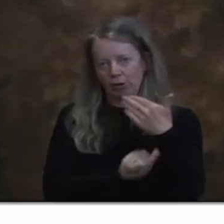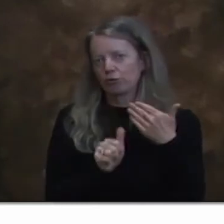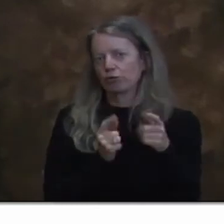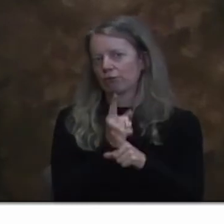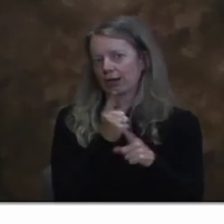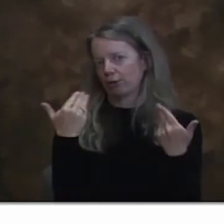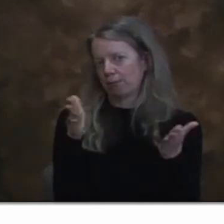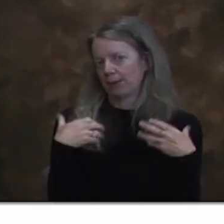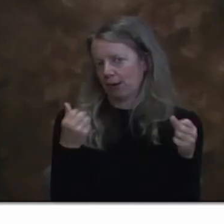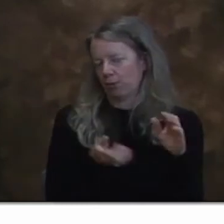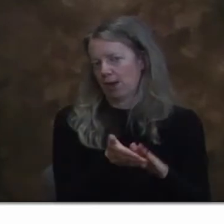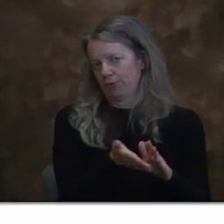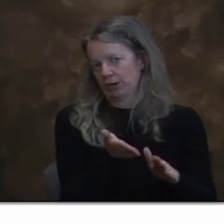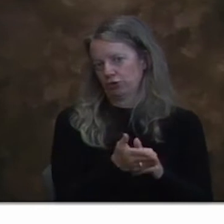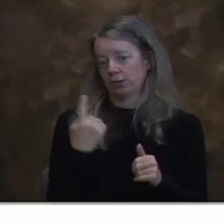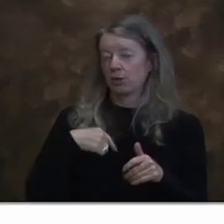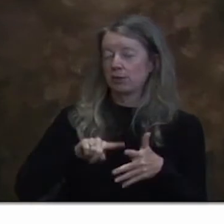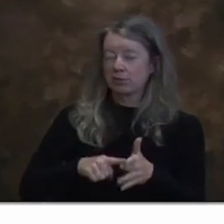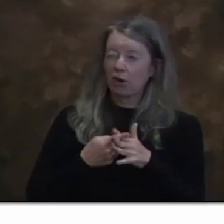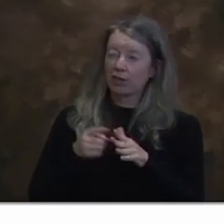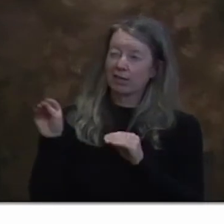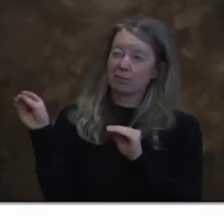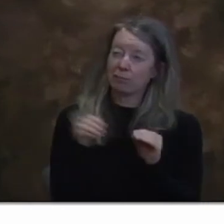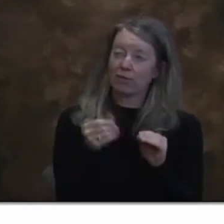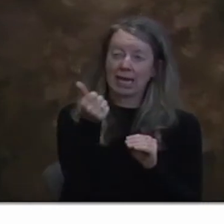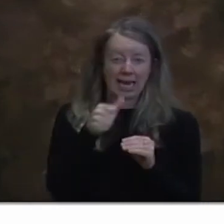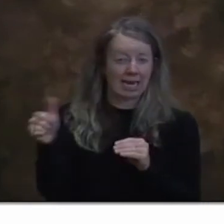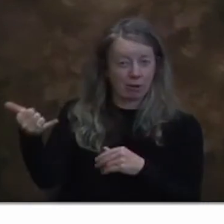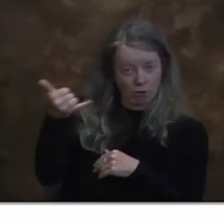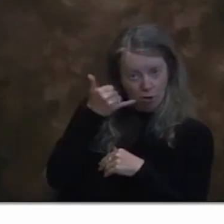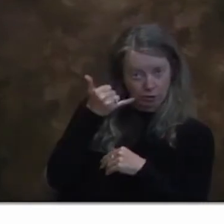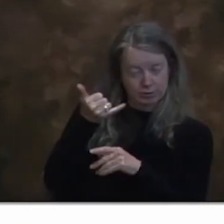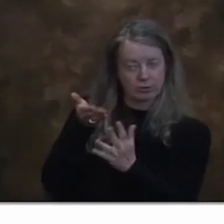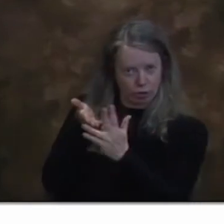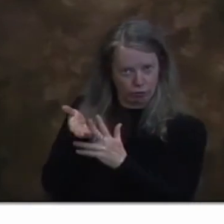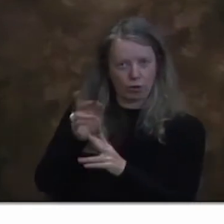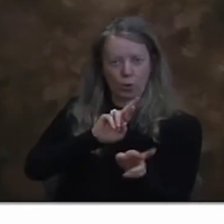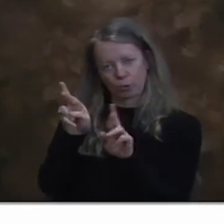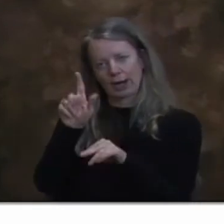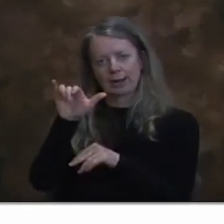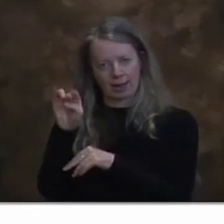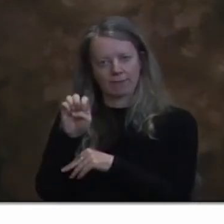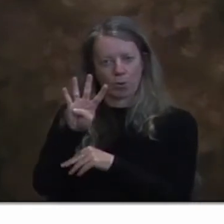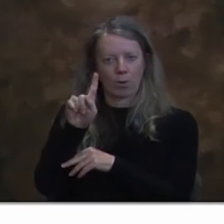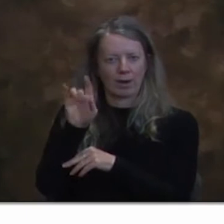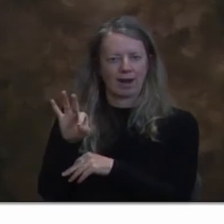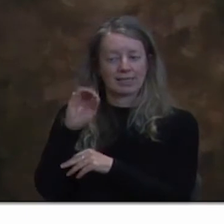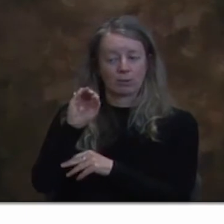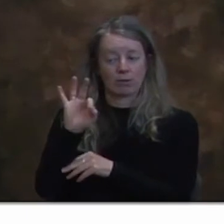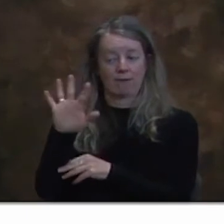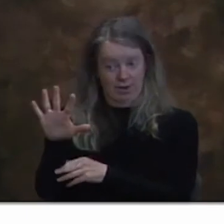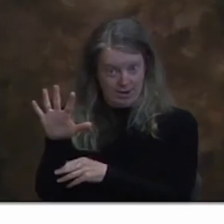operations. So we began migrating all calls that were coming into the Ready line phone line, which is